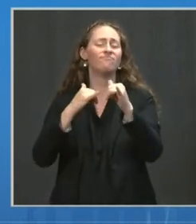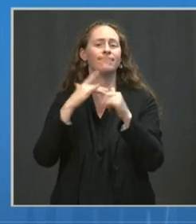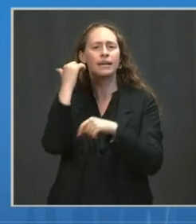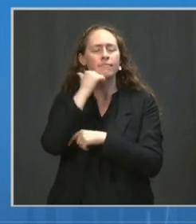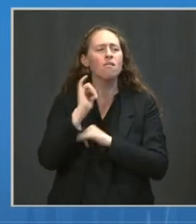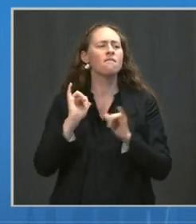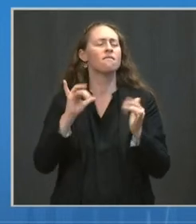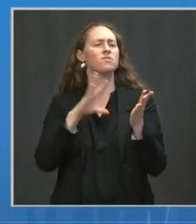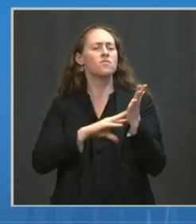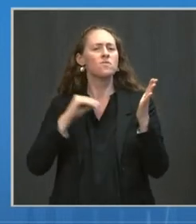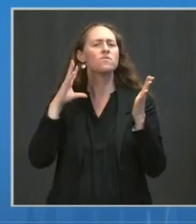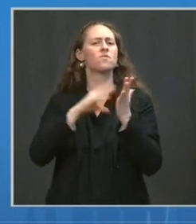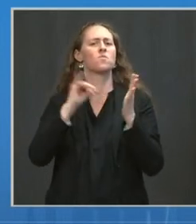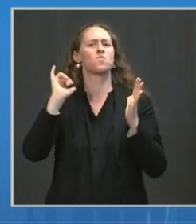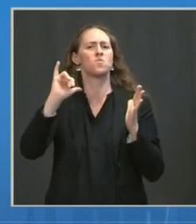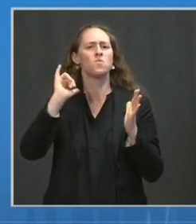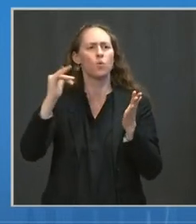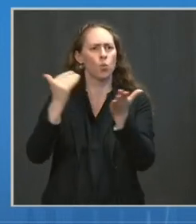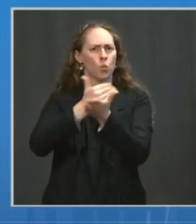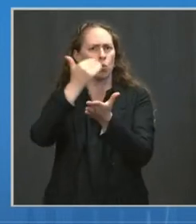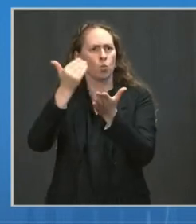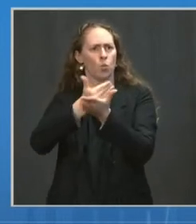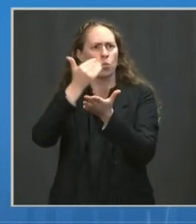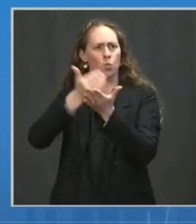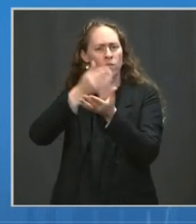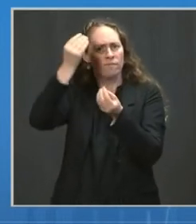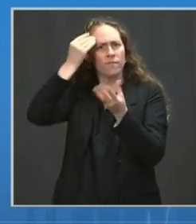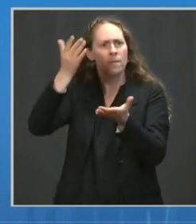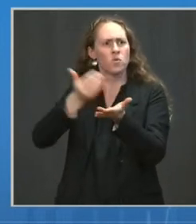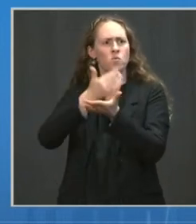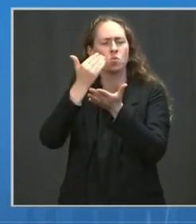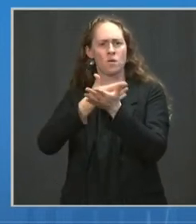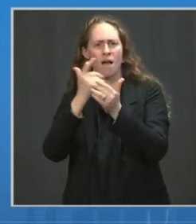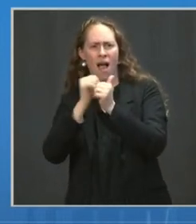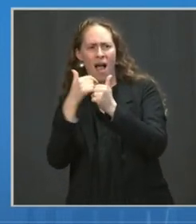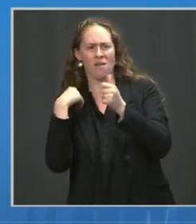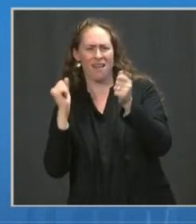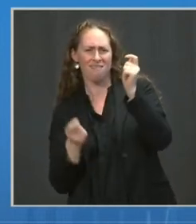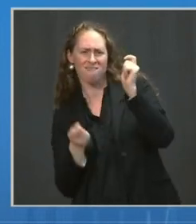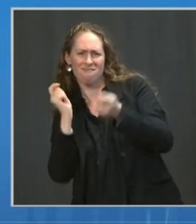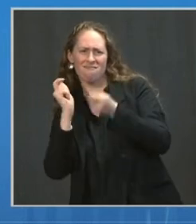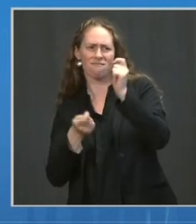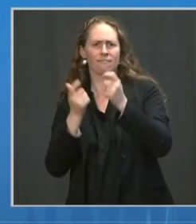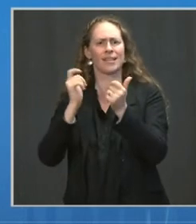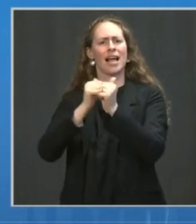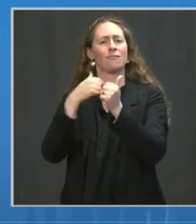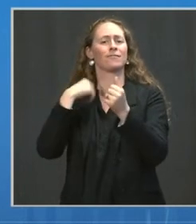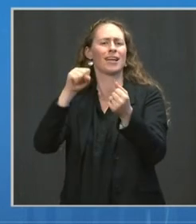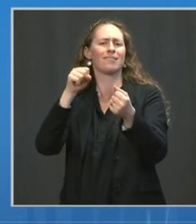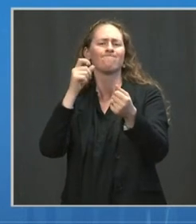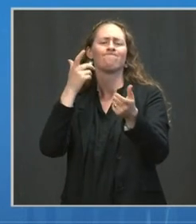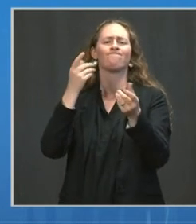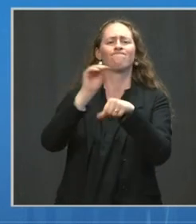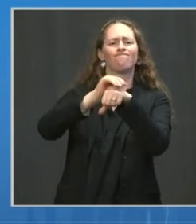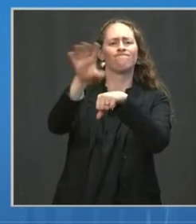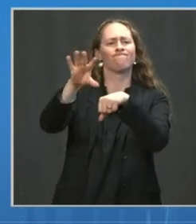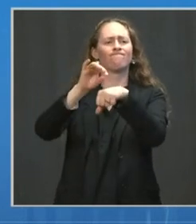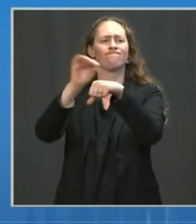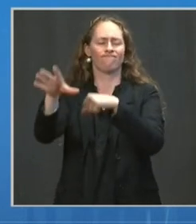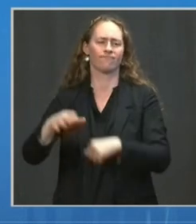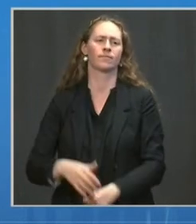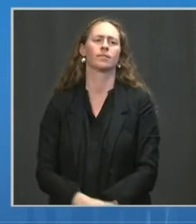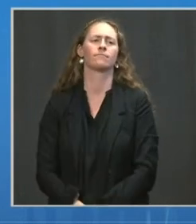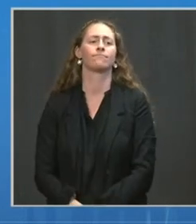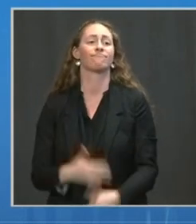emerging science and use this evidence to update our recommendations. Because of what we now know about the